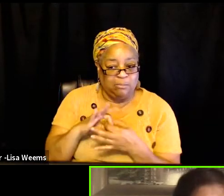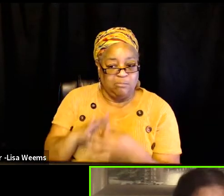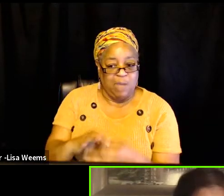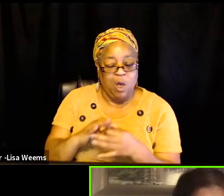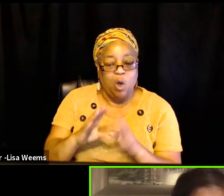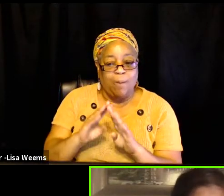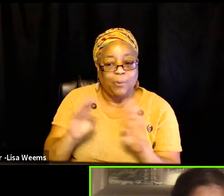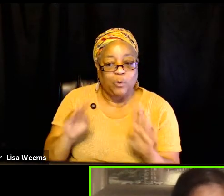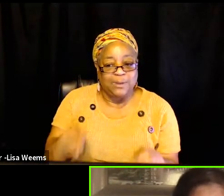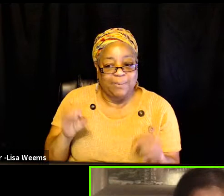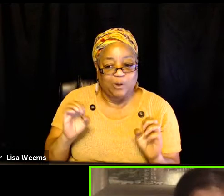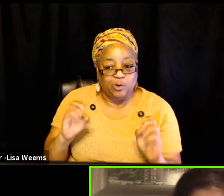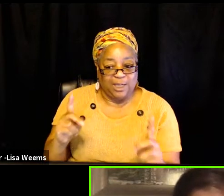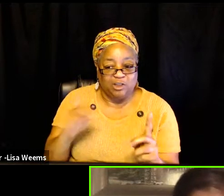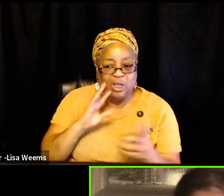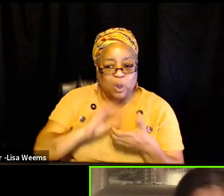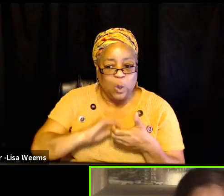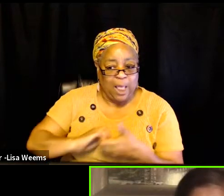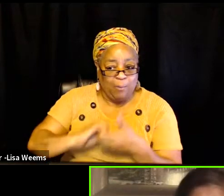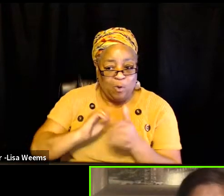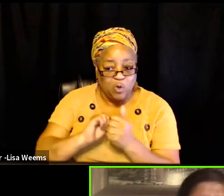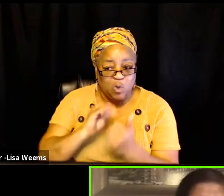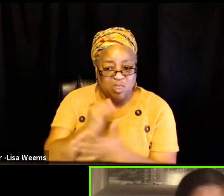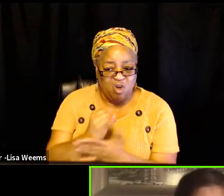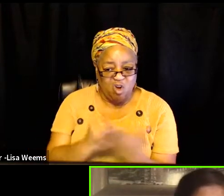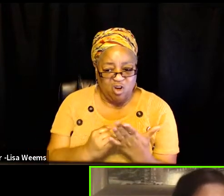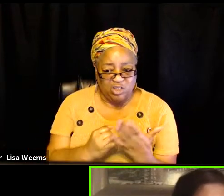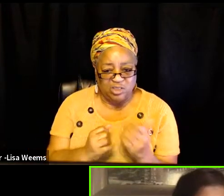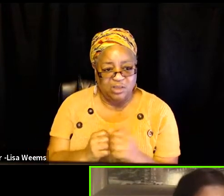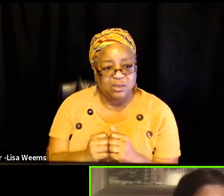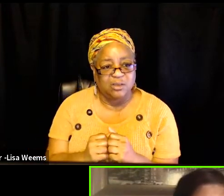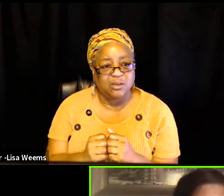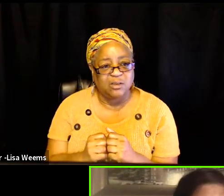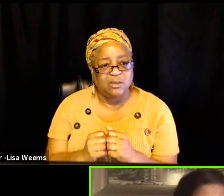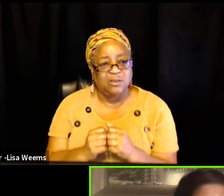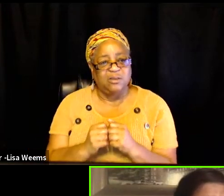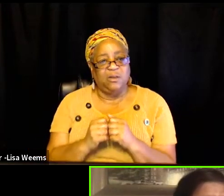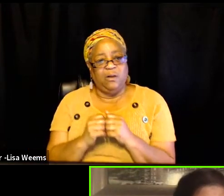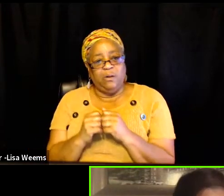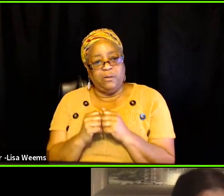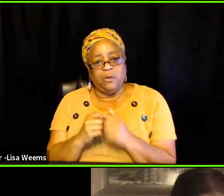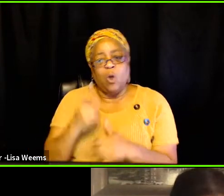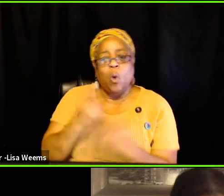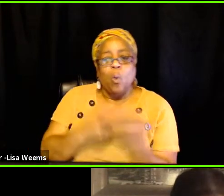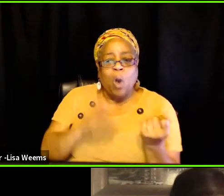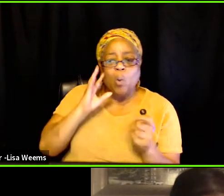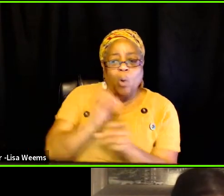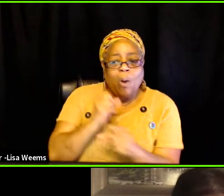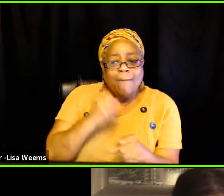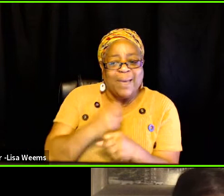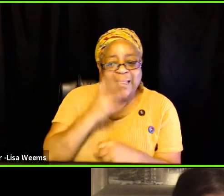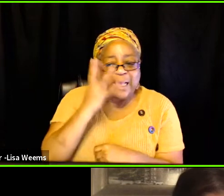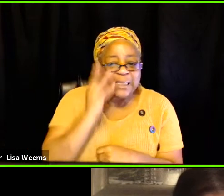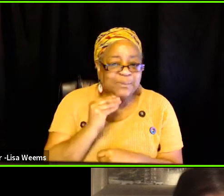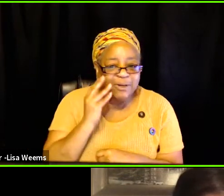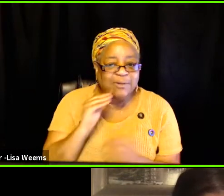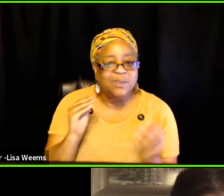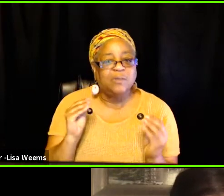collaborations with artists, what might that be to make the experience even more dynamic for